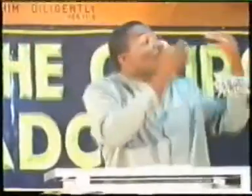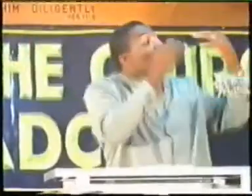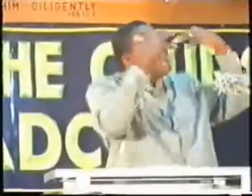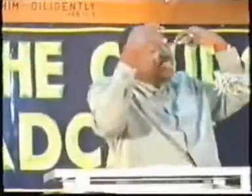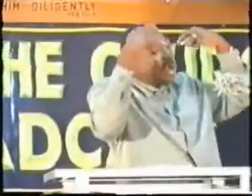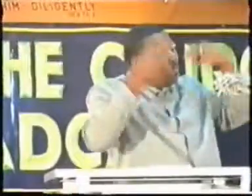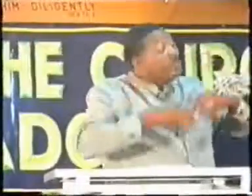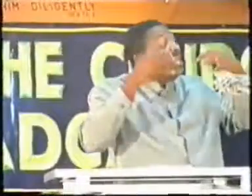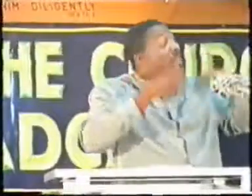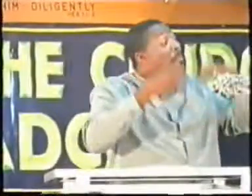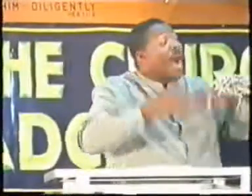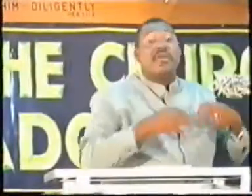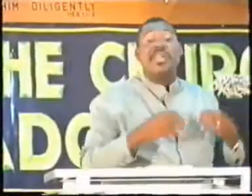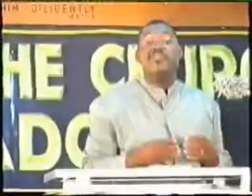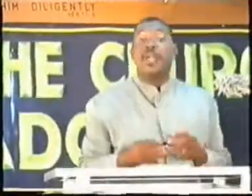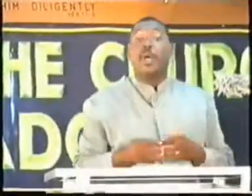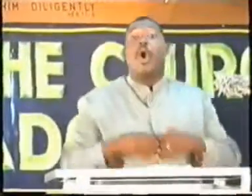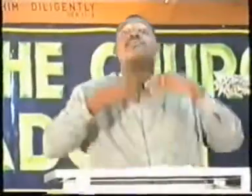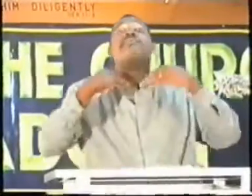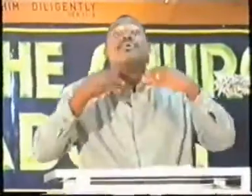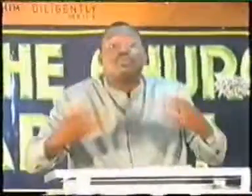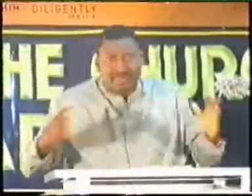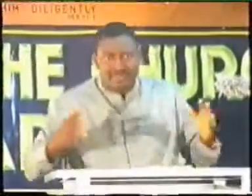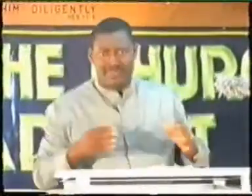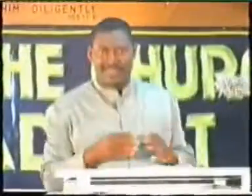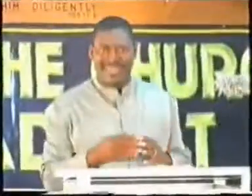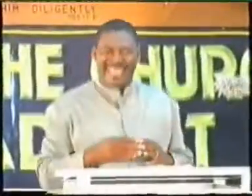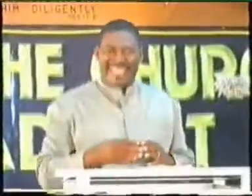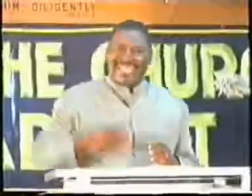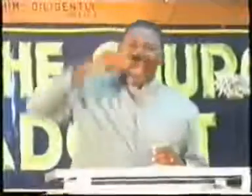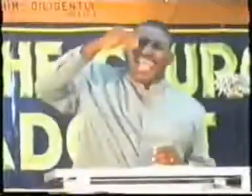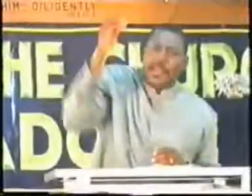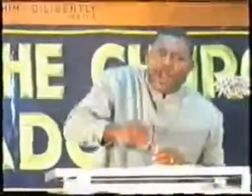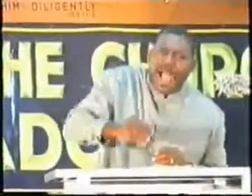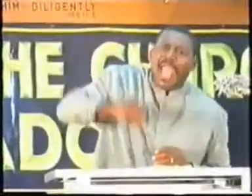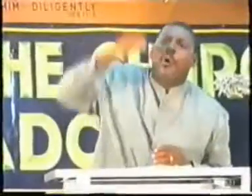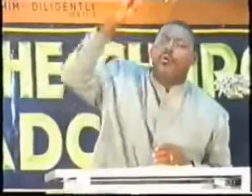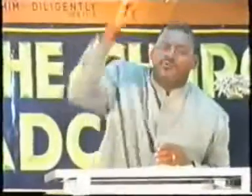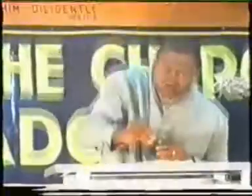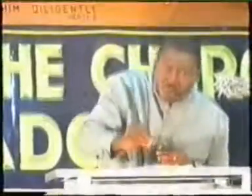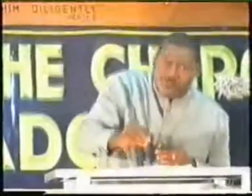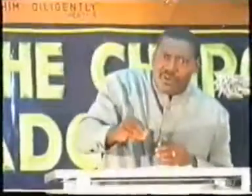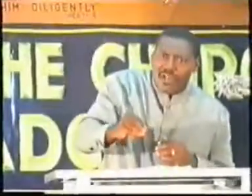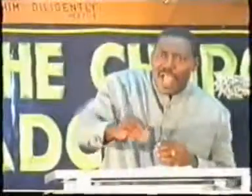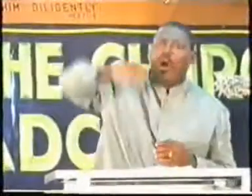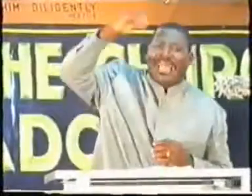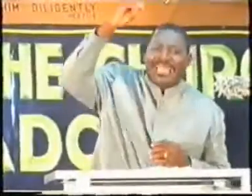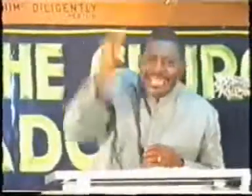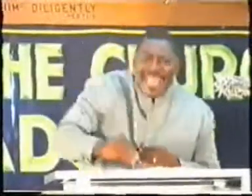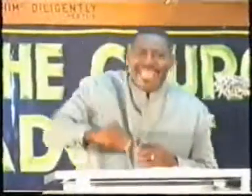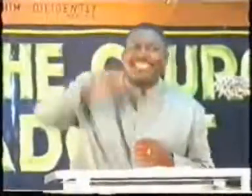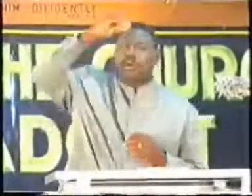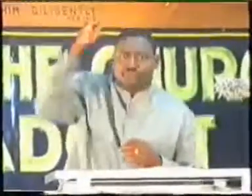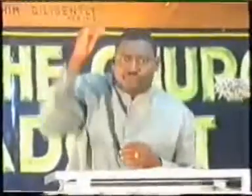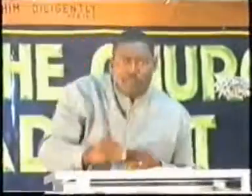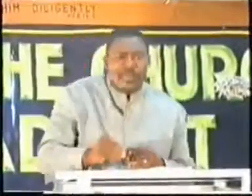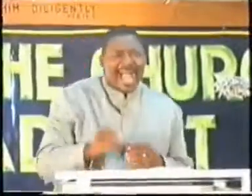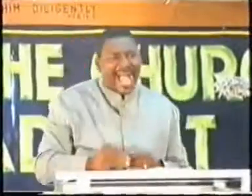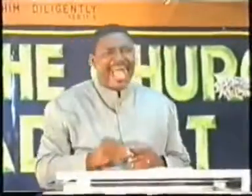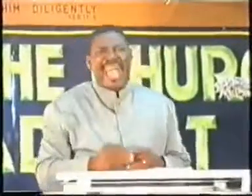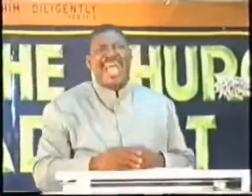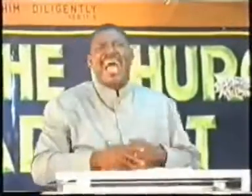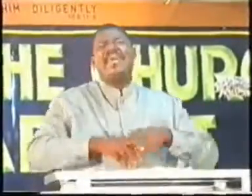Not your noir fina cumums or the bebo a radio juma on Fantum. Not a nipa, a honono, a war, and not